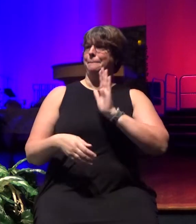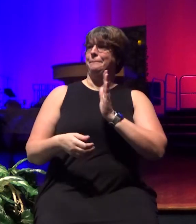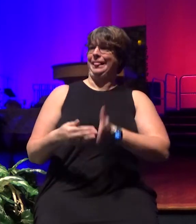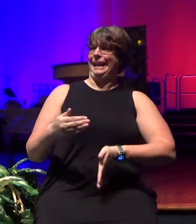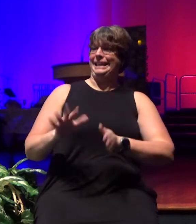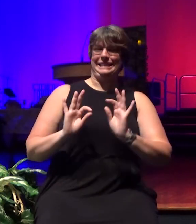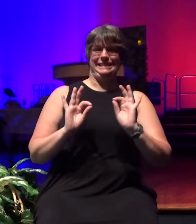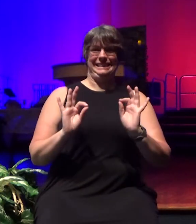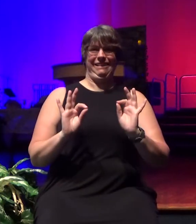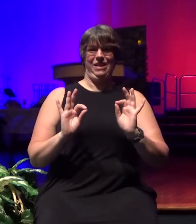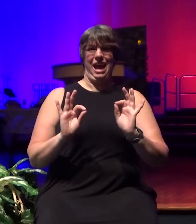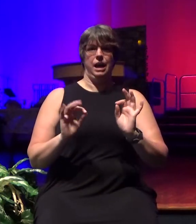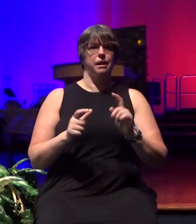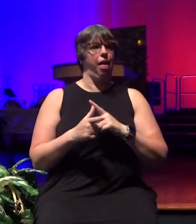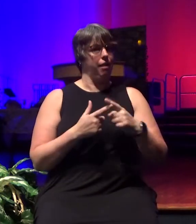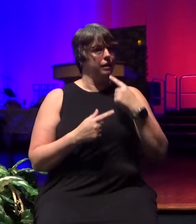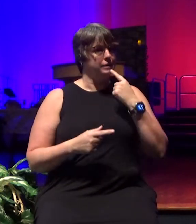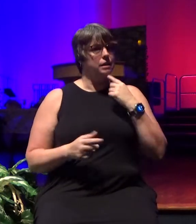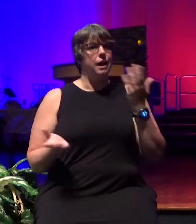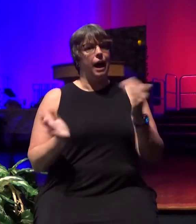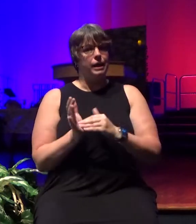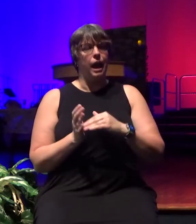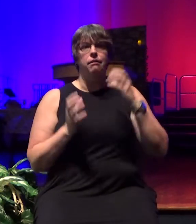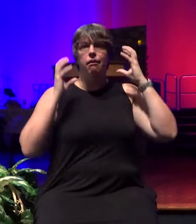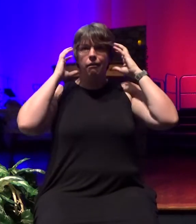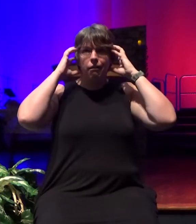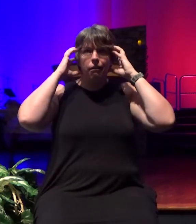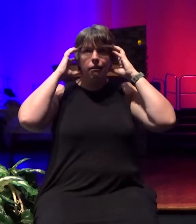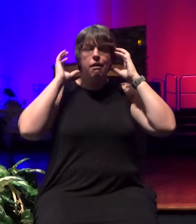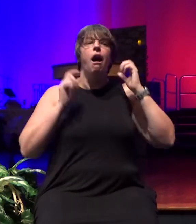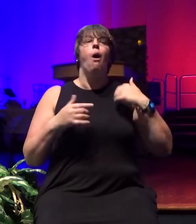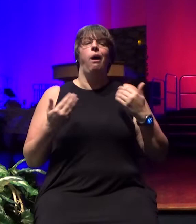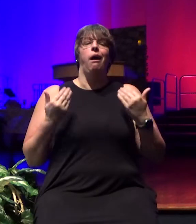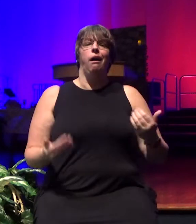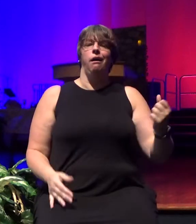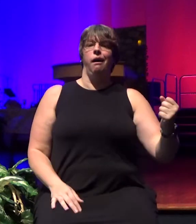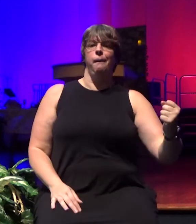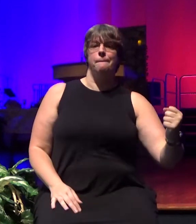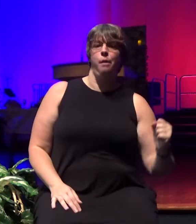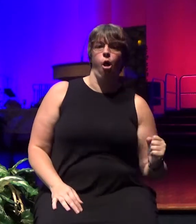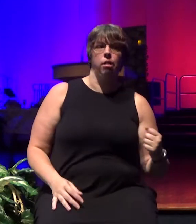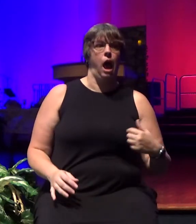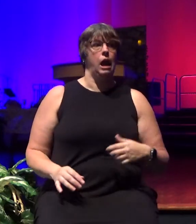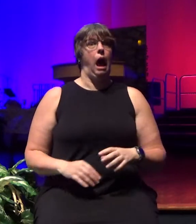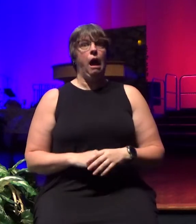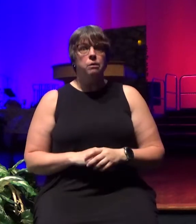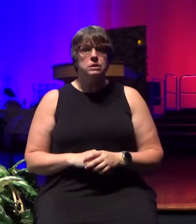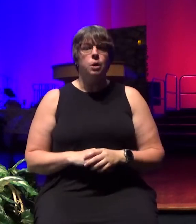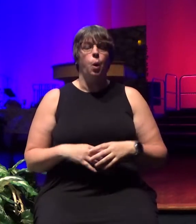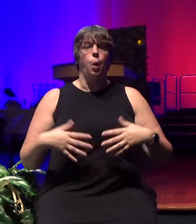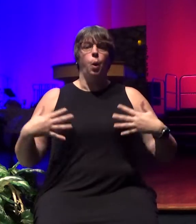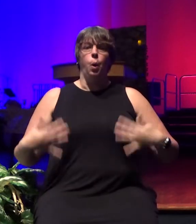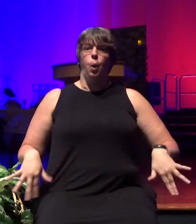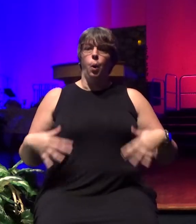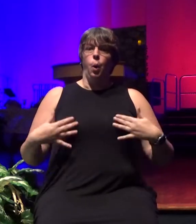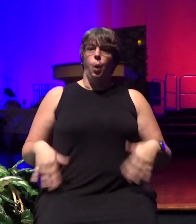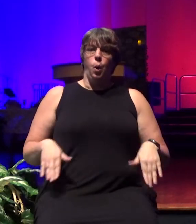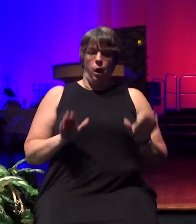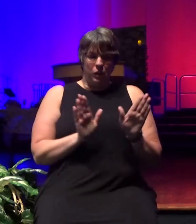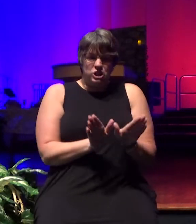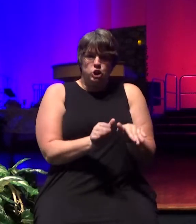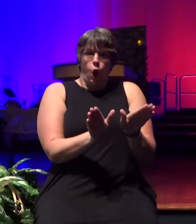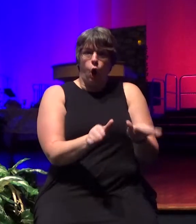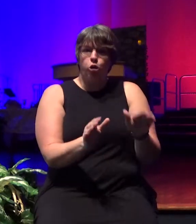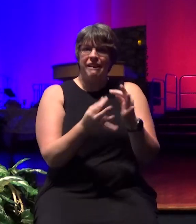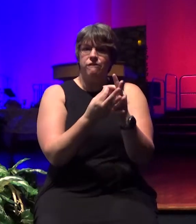asked again, and I did, in fact, pull that lever. And then we got to soar free and experience why they have fledgling pilots have this